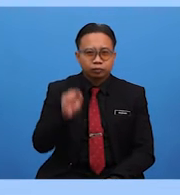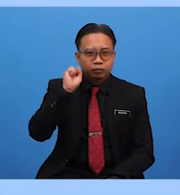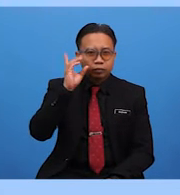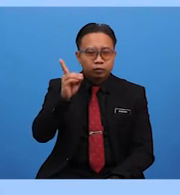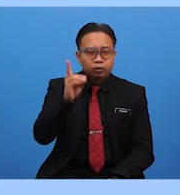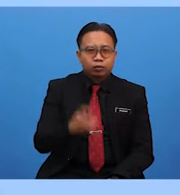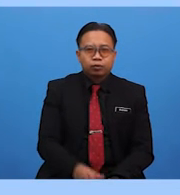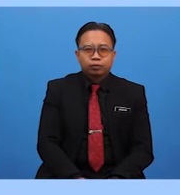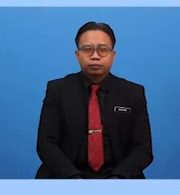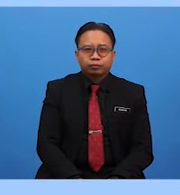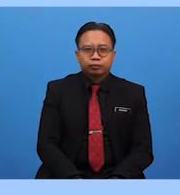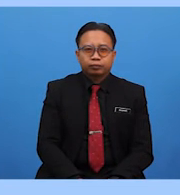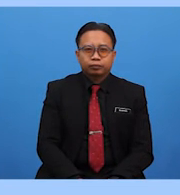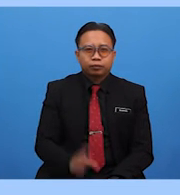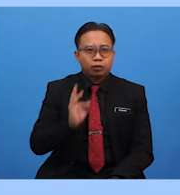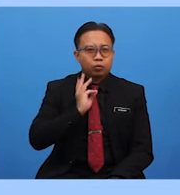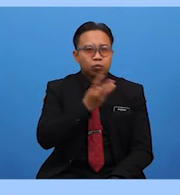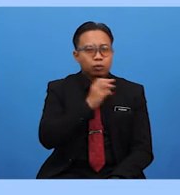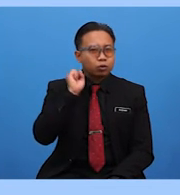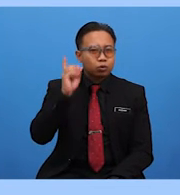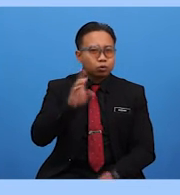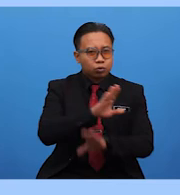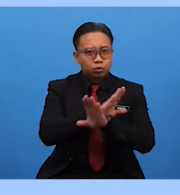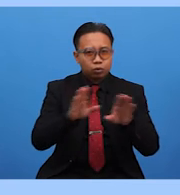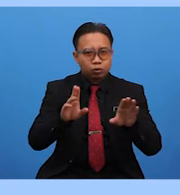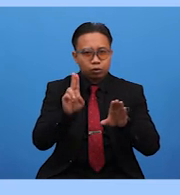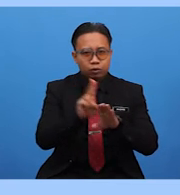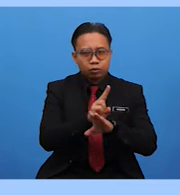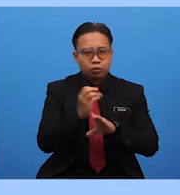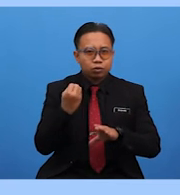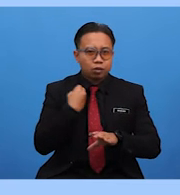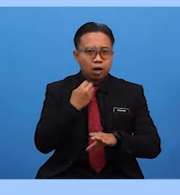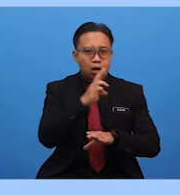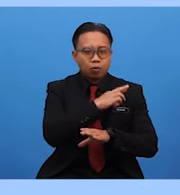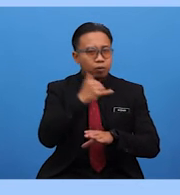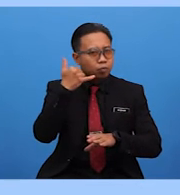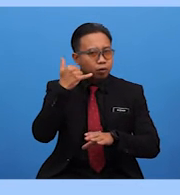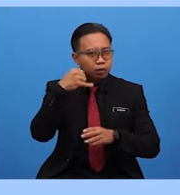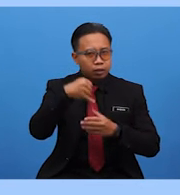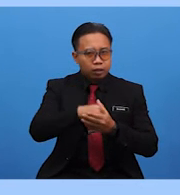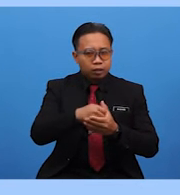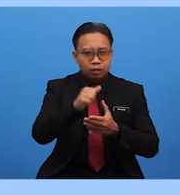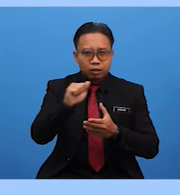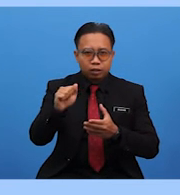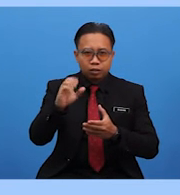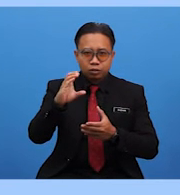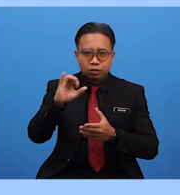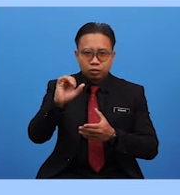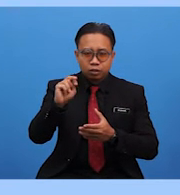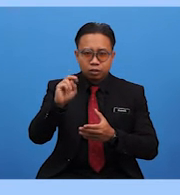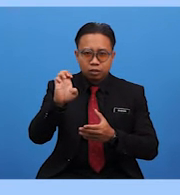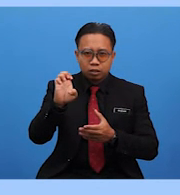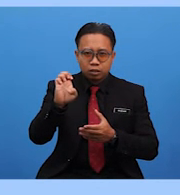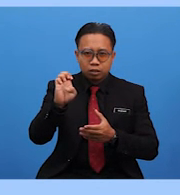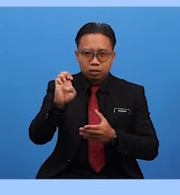Should. We should not use our mobile phones in cinema. Should